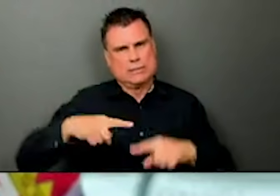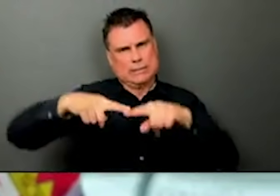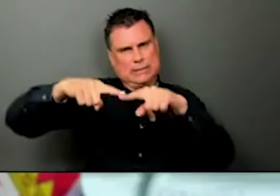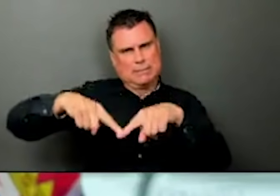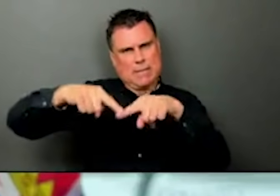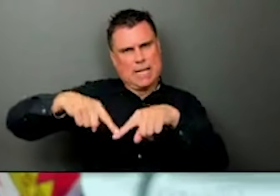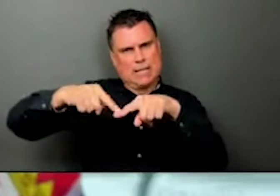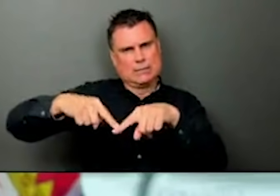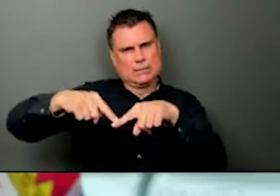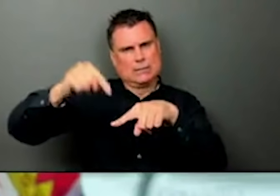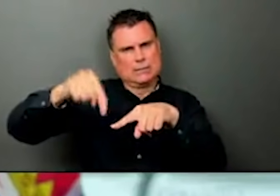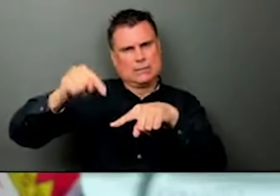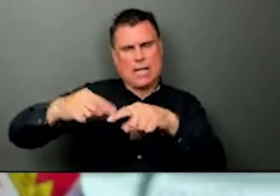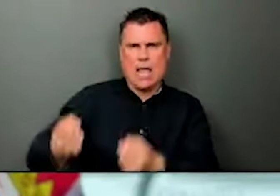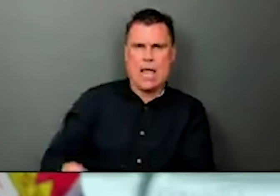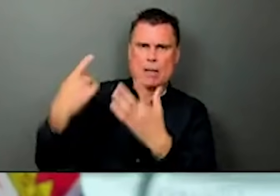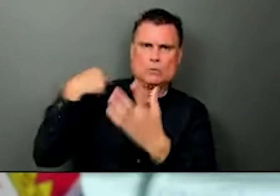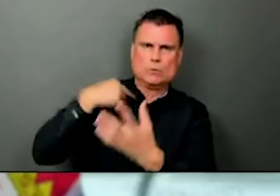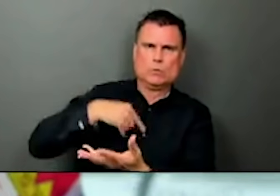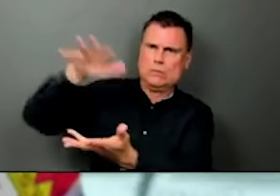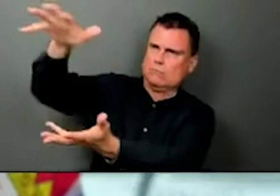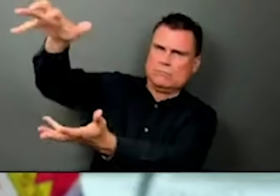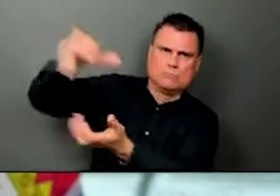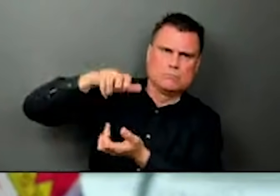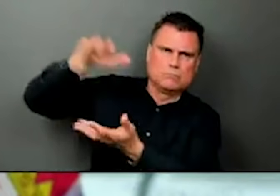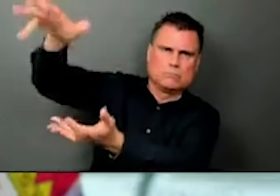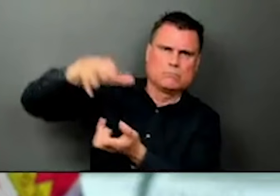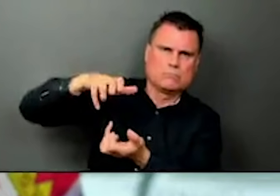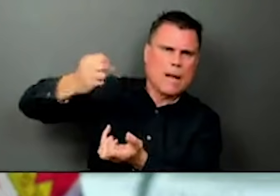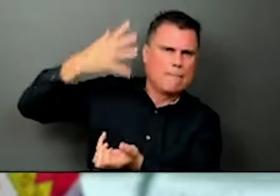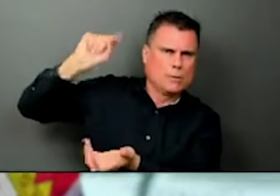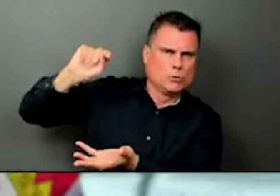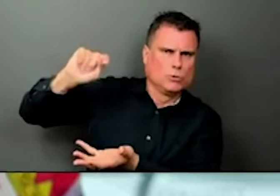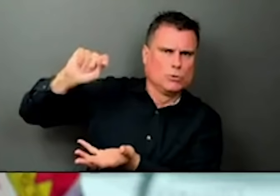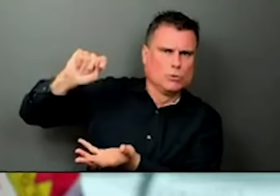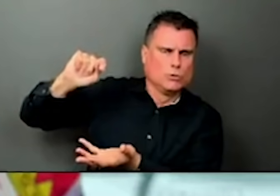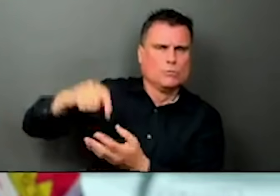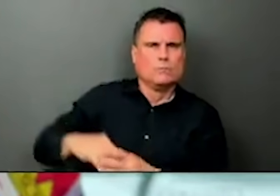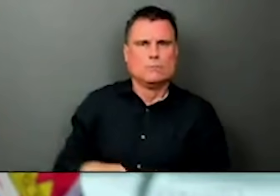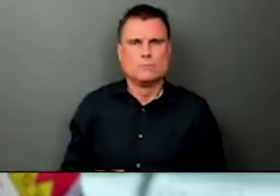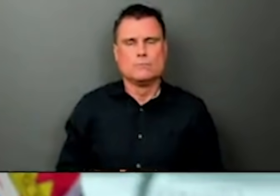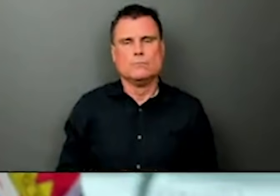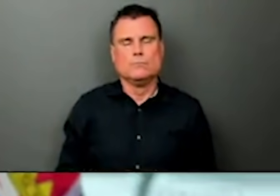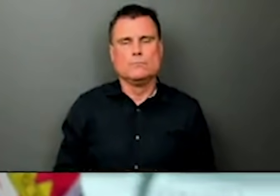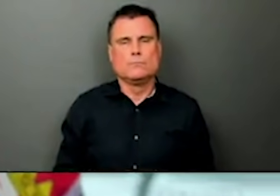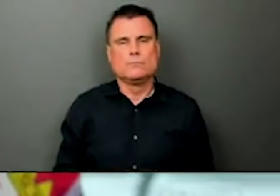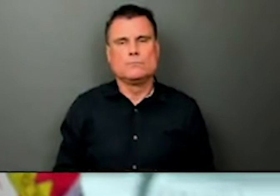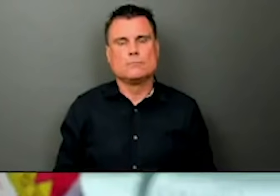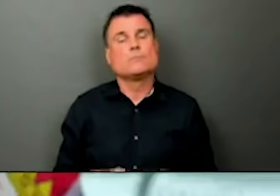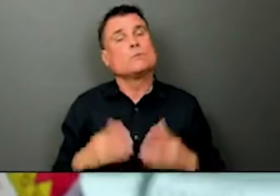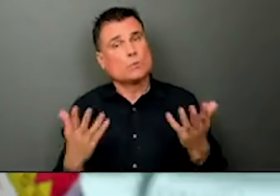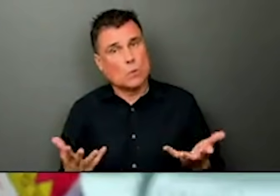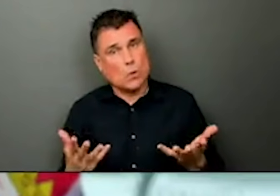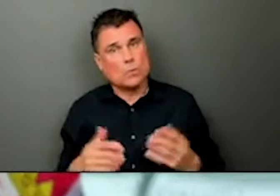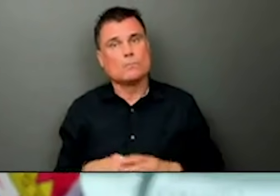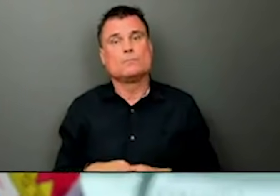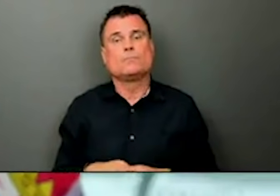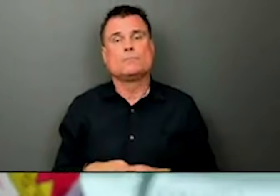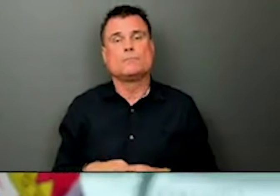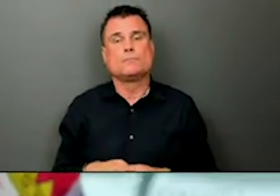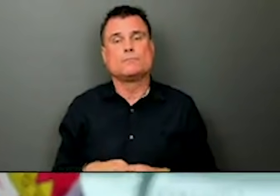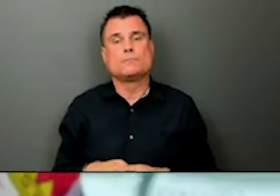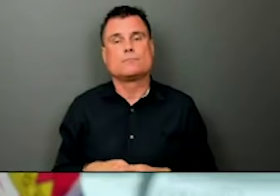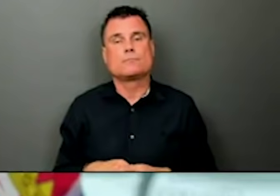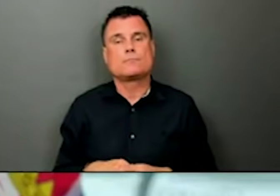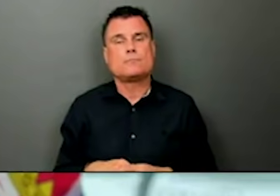British Columbia, in Canada, and throughout the globe in real time. So that level of precision, while not available, I think